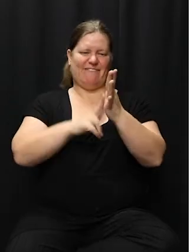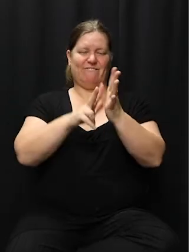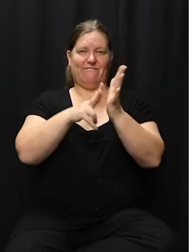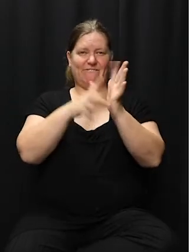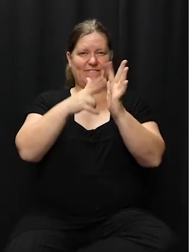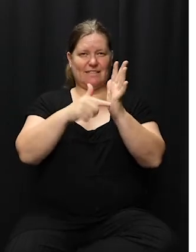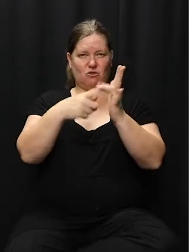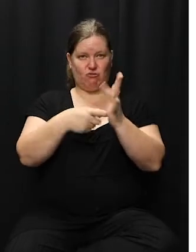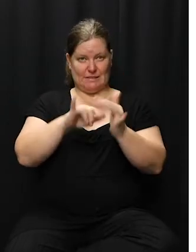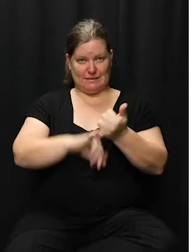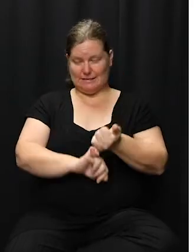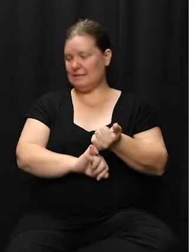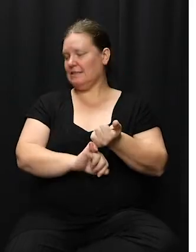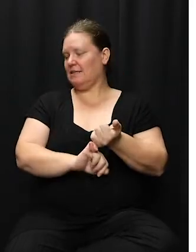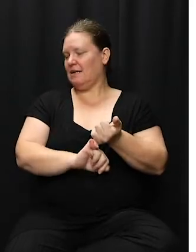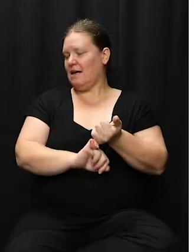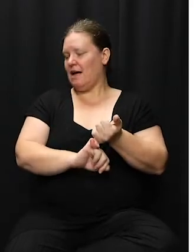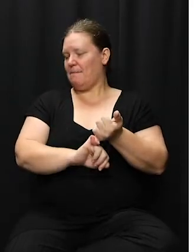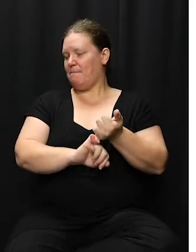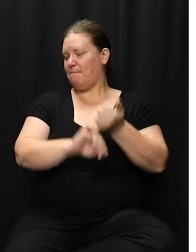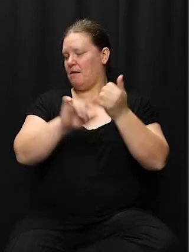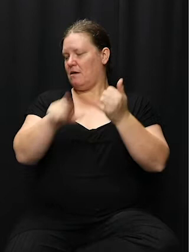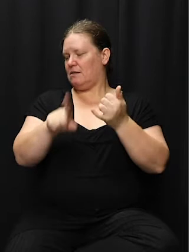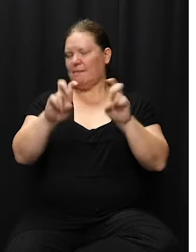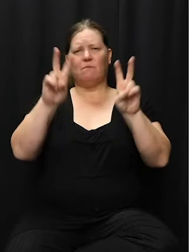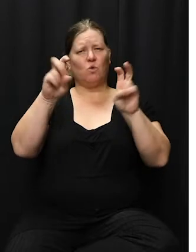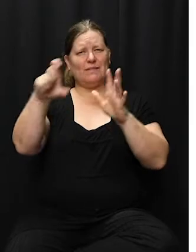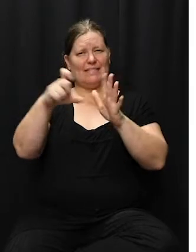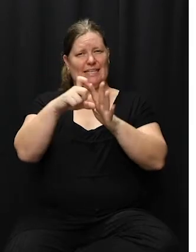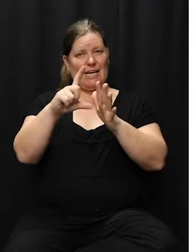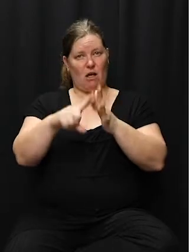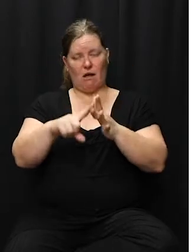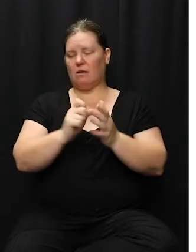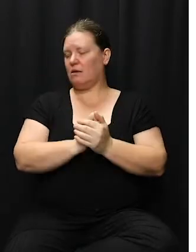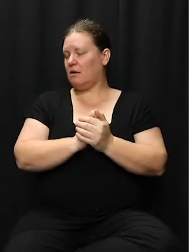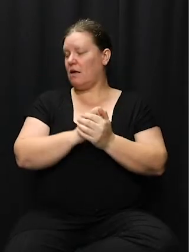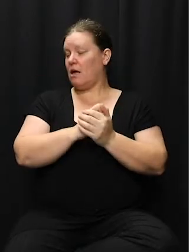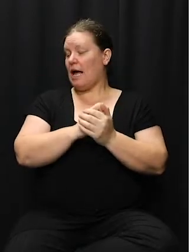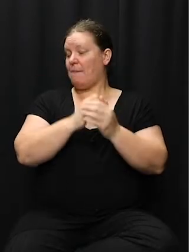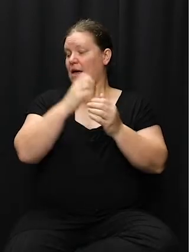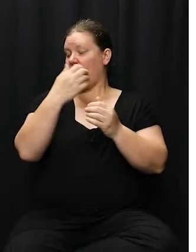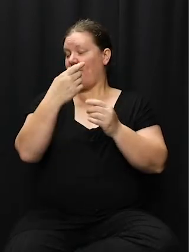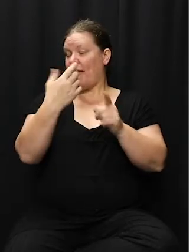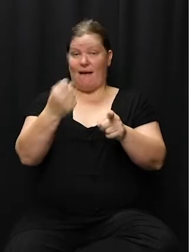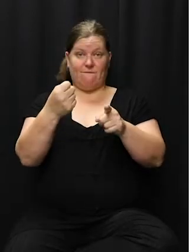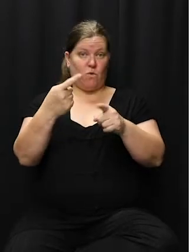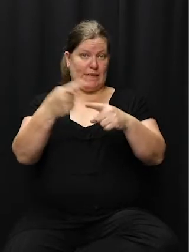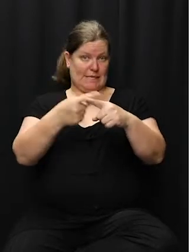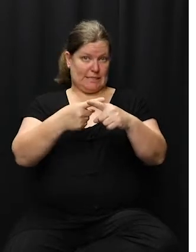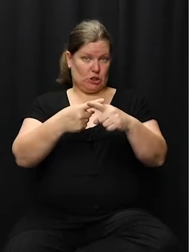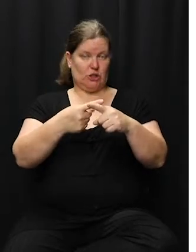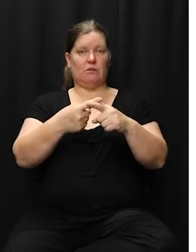Inventories, sometimes called the CDI. They have an English version, but they also